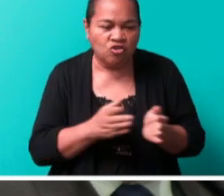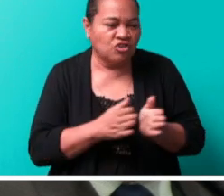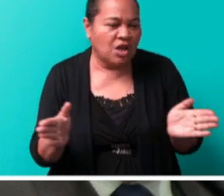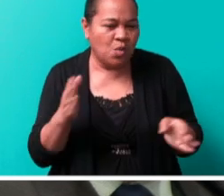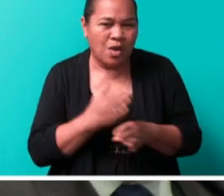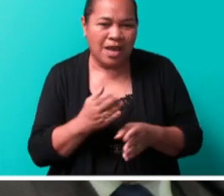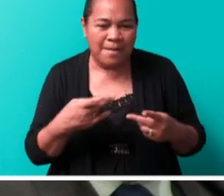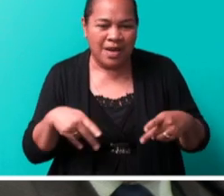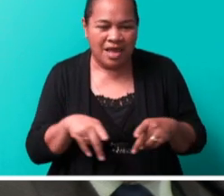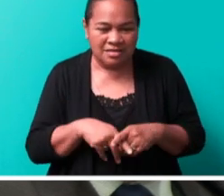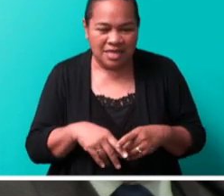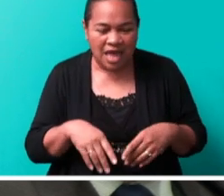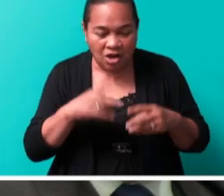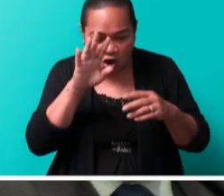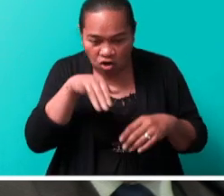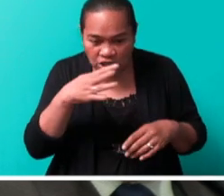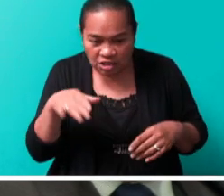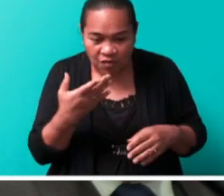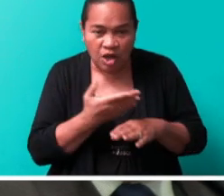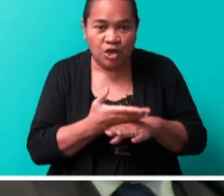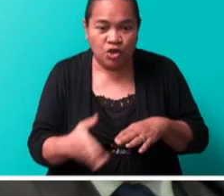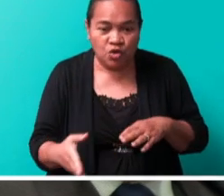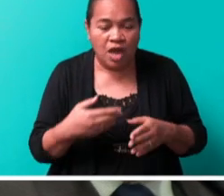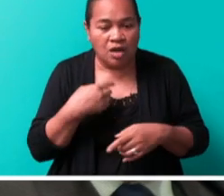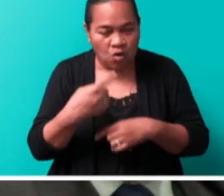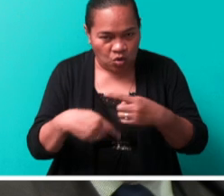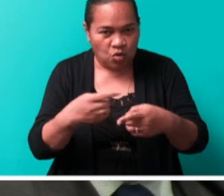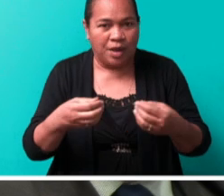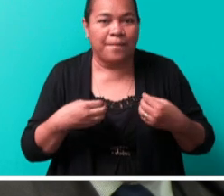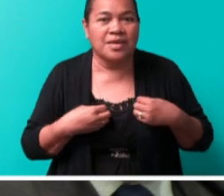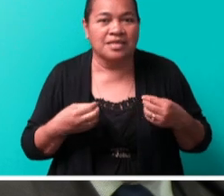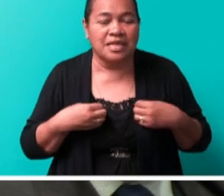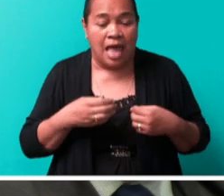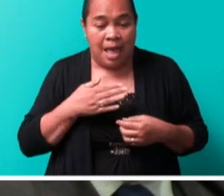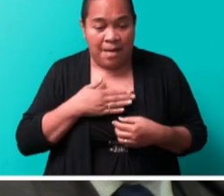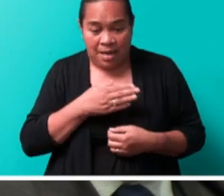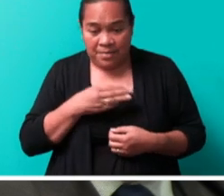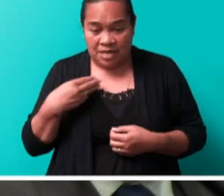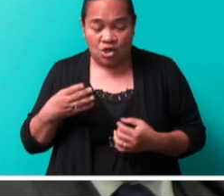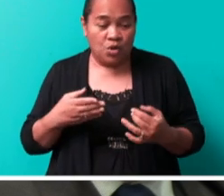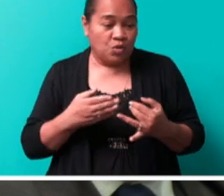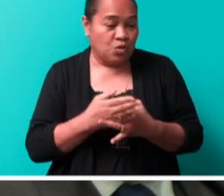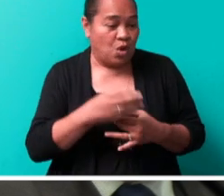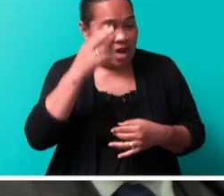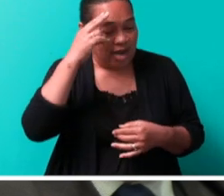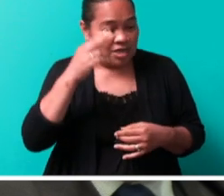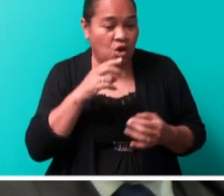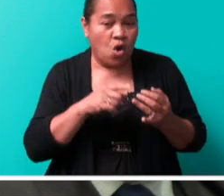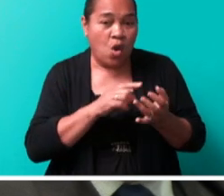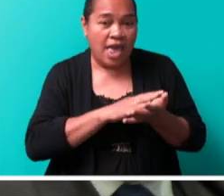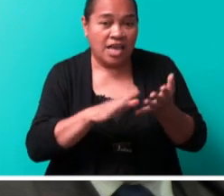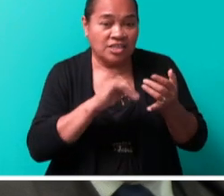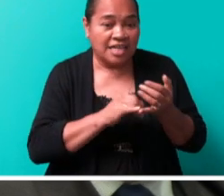inspections and audit of new and ongoing business. My ministry, through the National OHS Service,